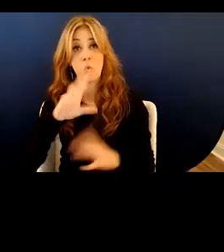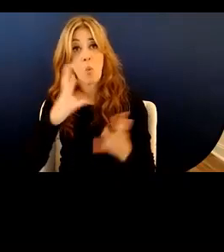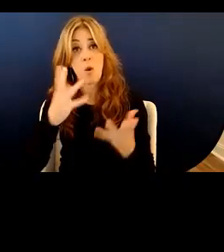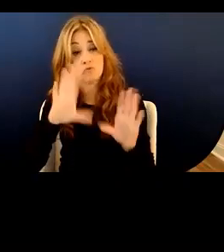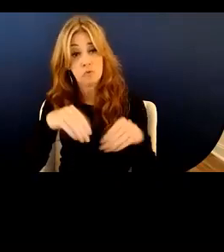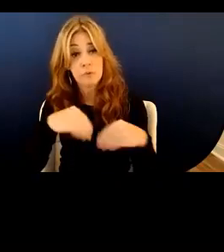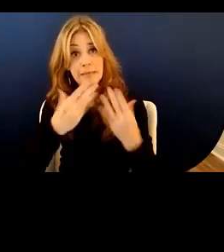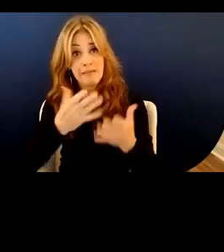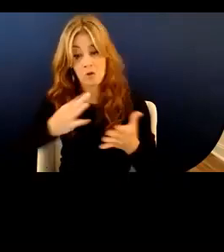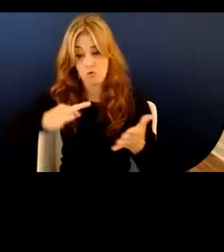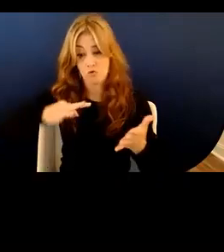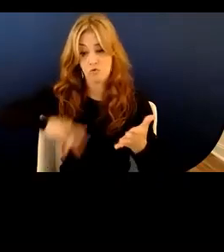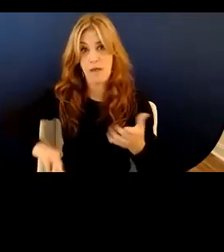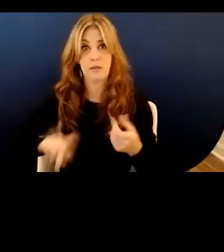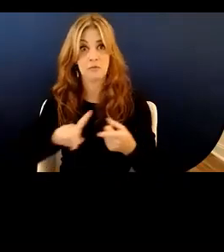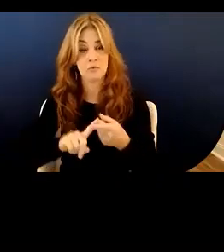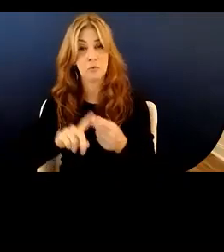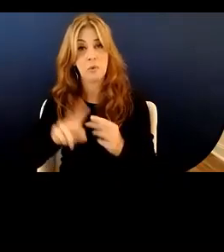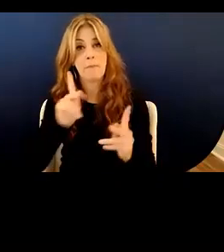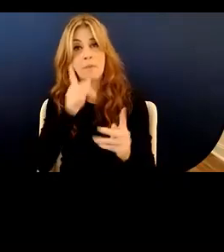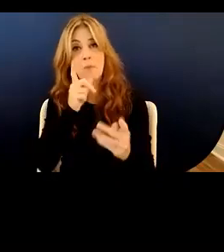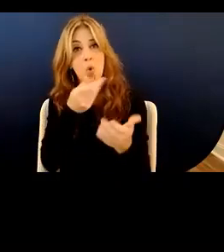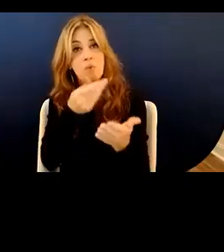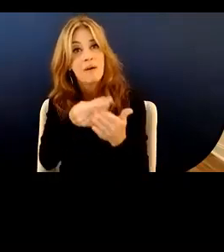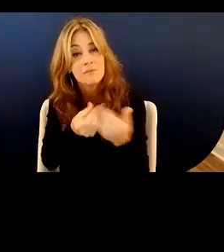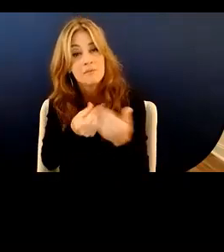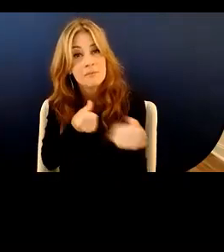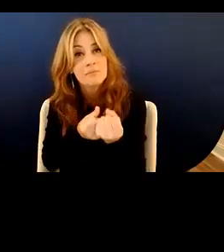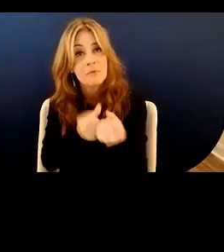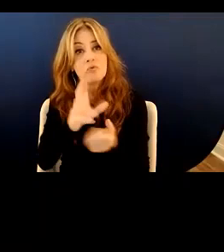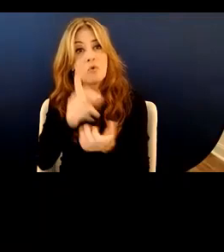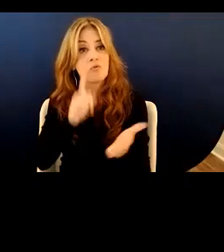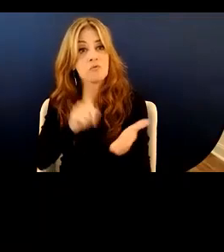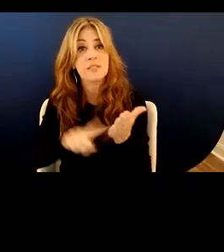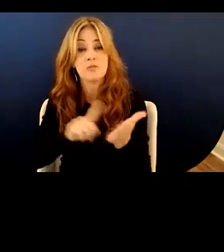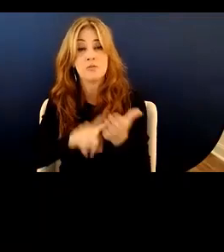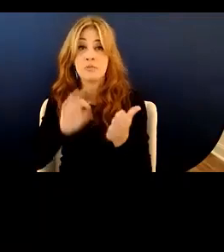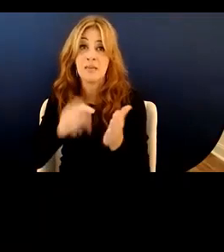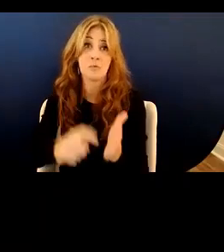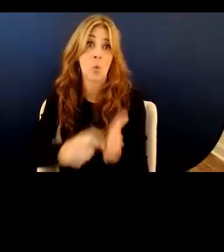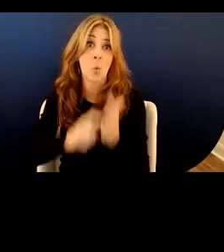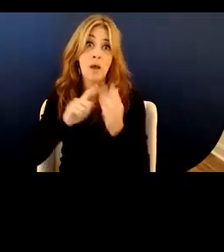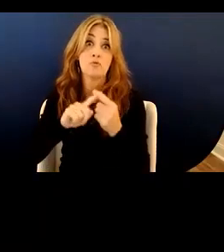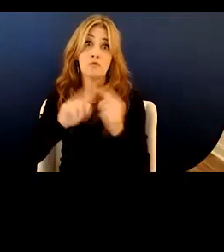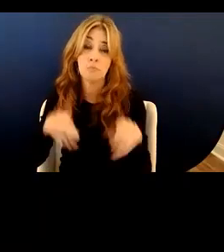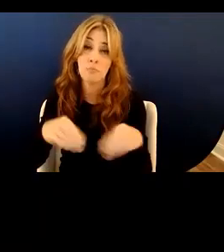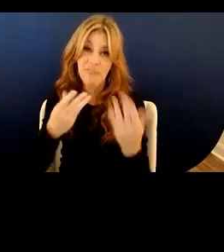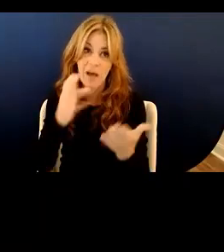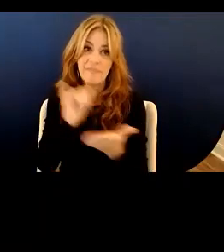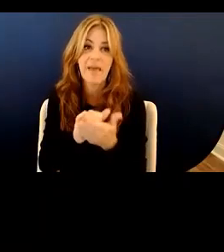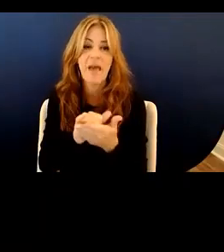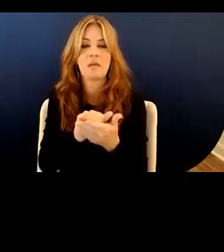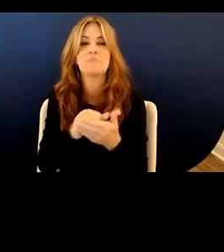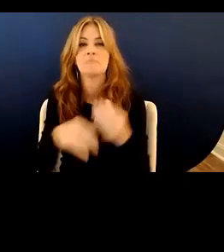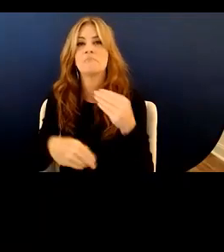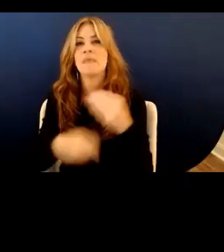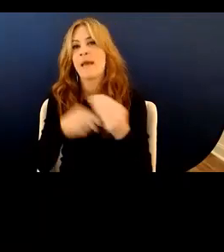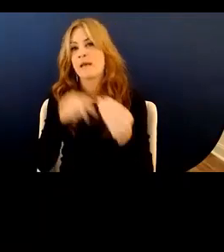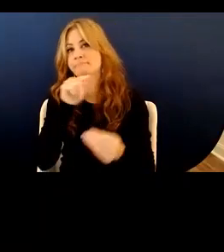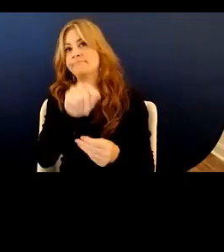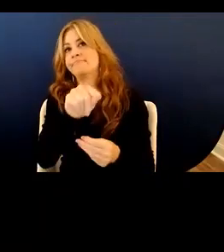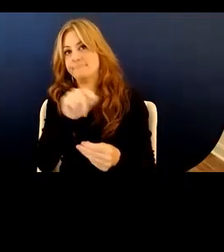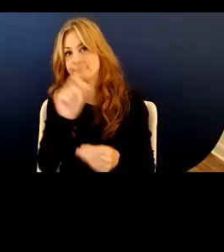your funders, or perhaps you're required to, this is where you would add any kind of information that had to do with